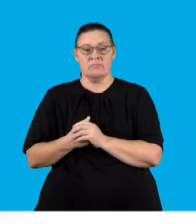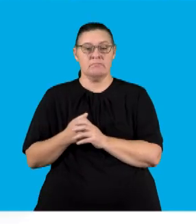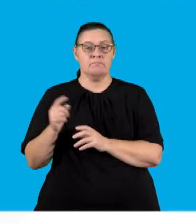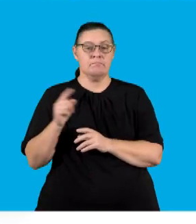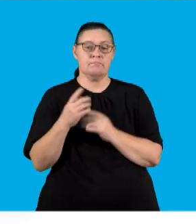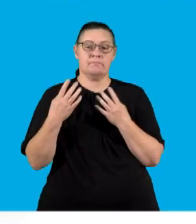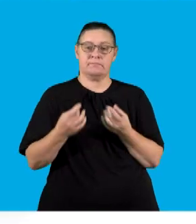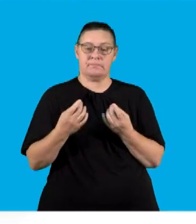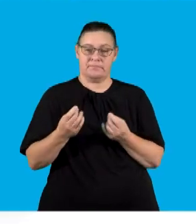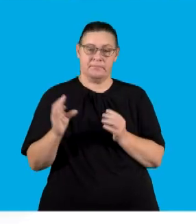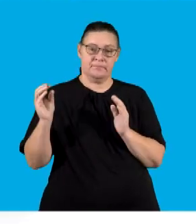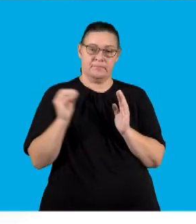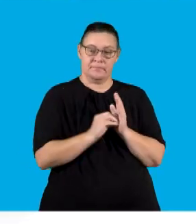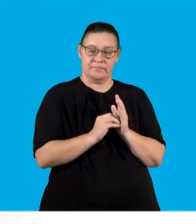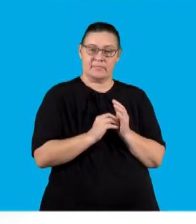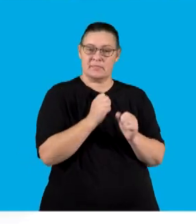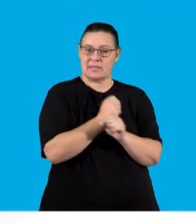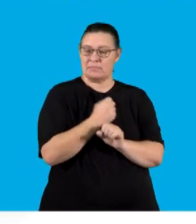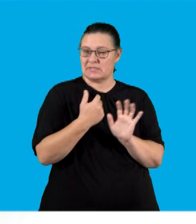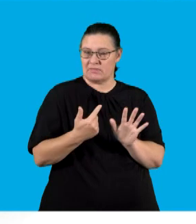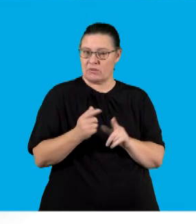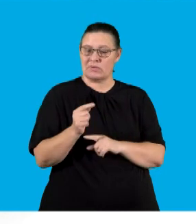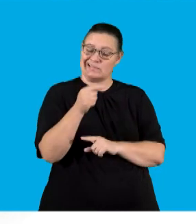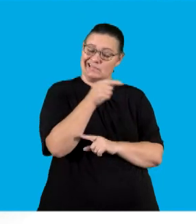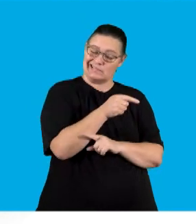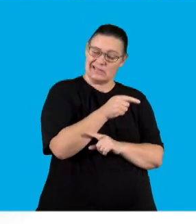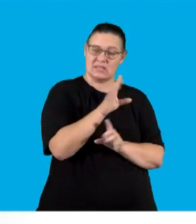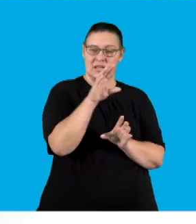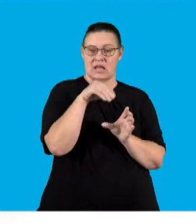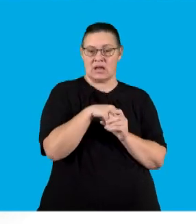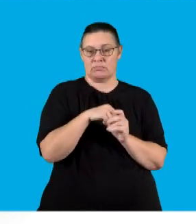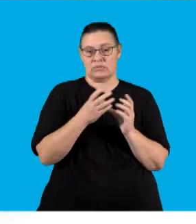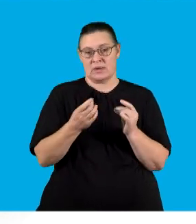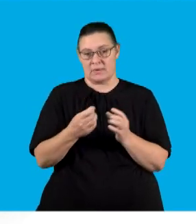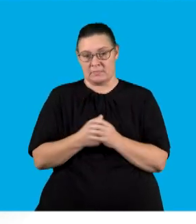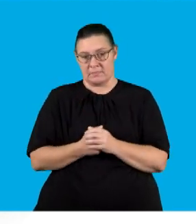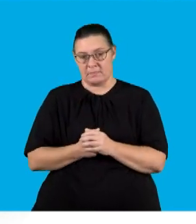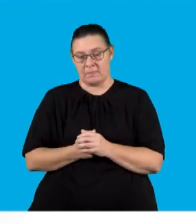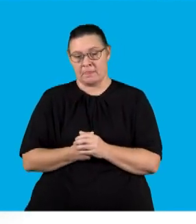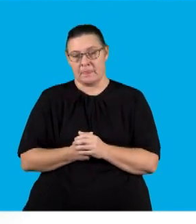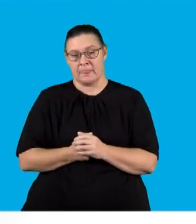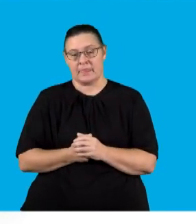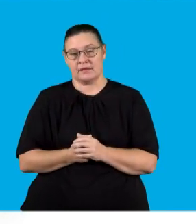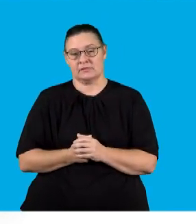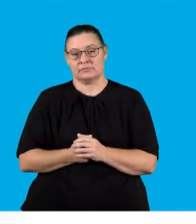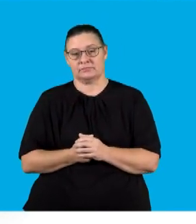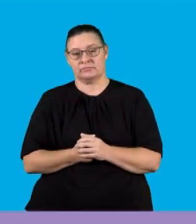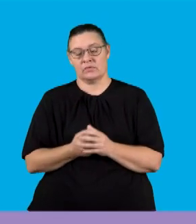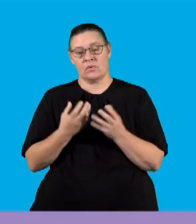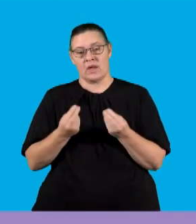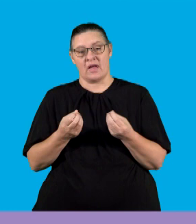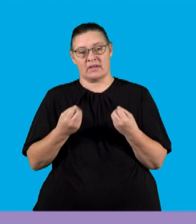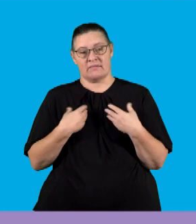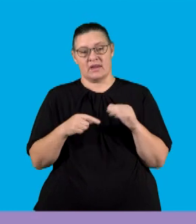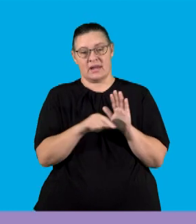what number are we going to multiply by 7? That is the input value. Now, in this case, we have been